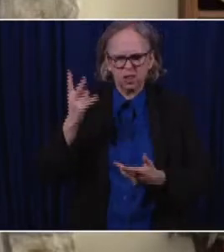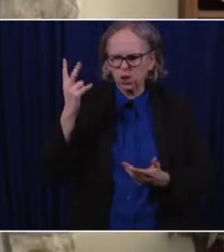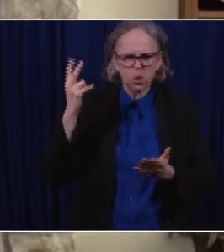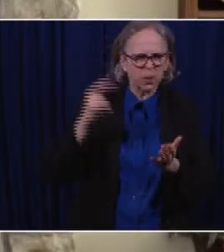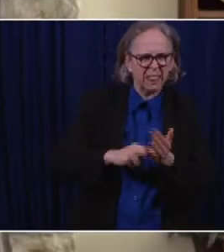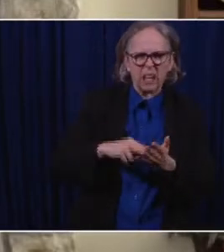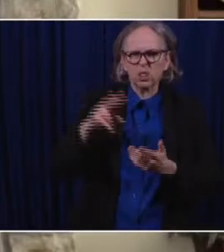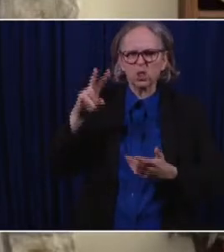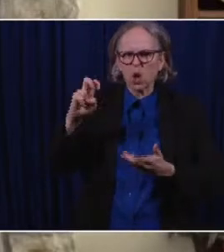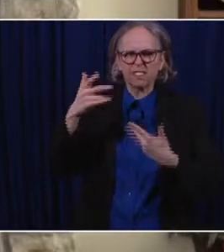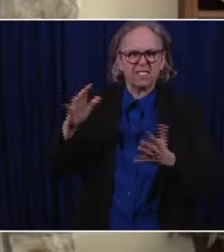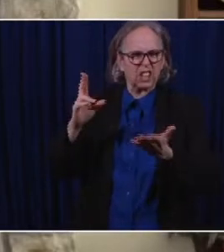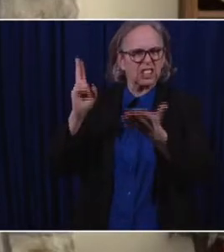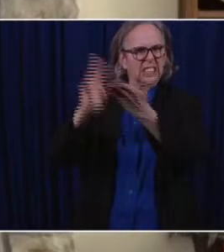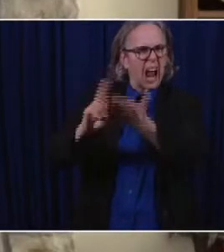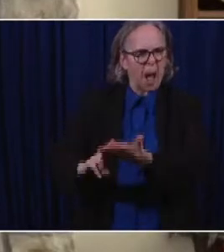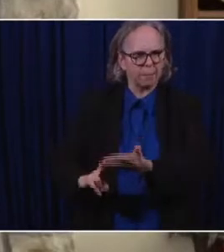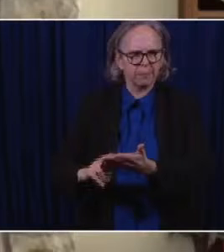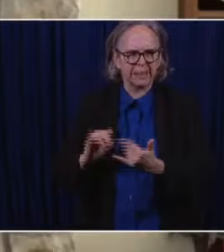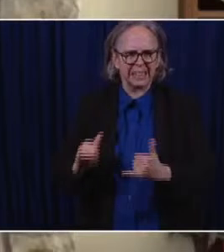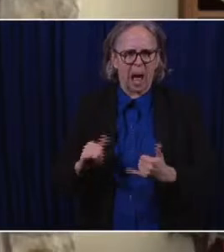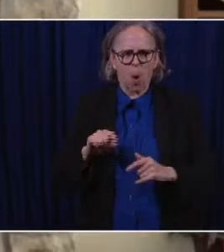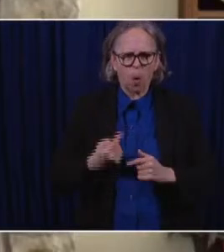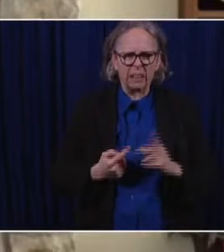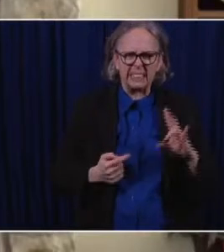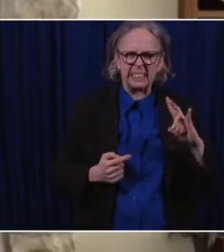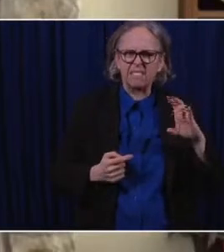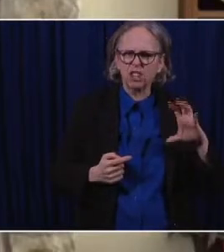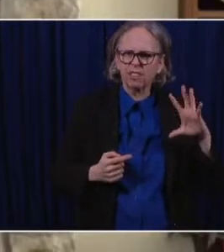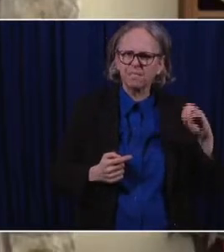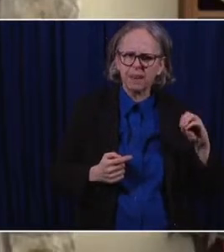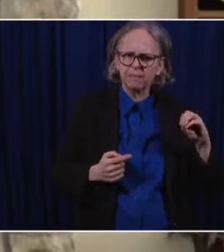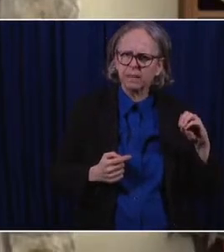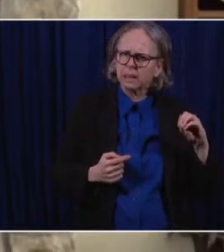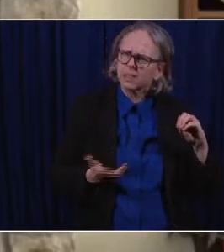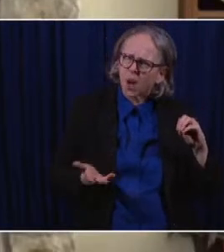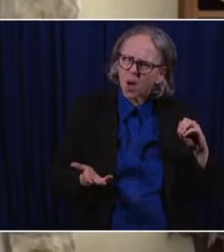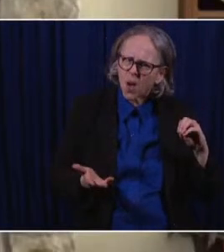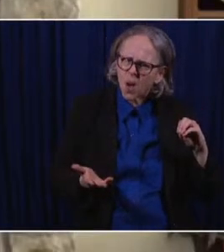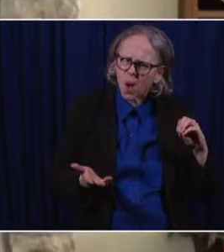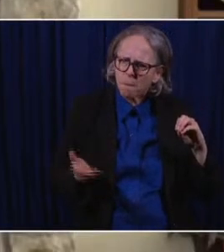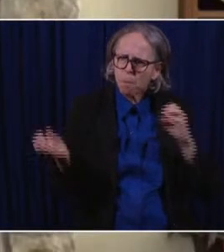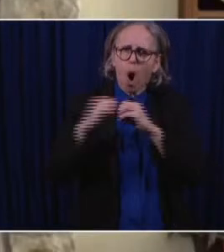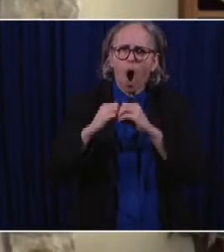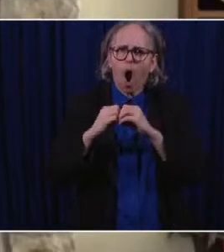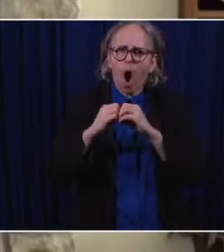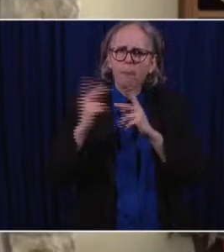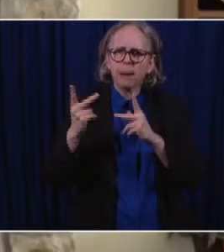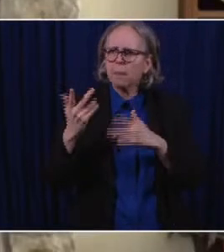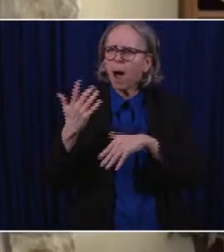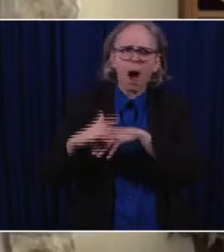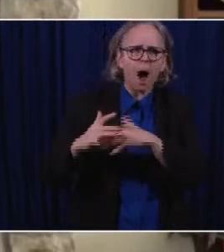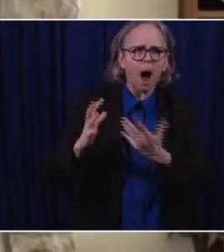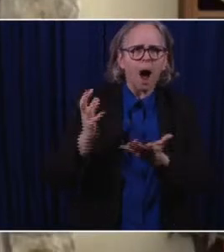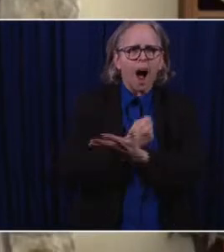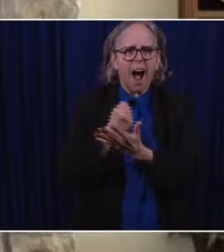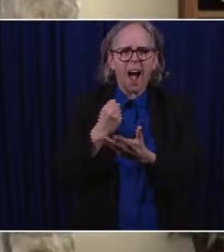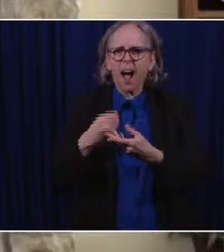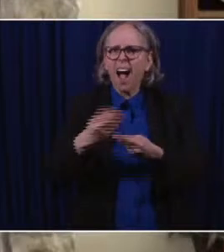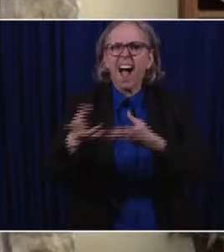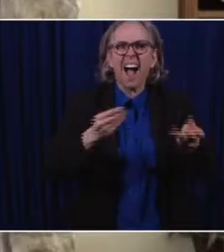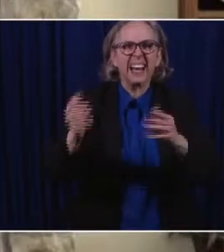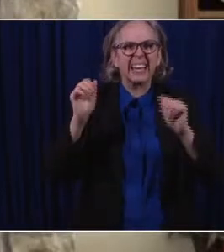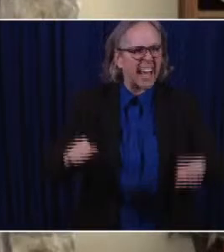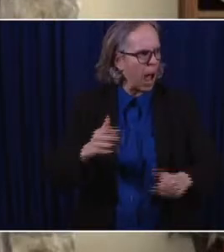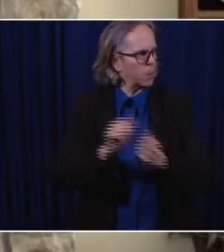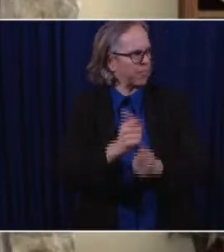of the providers. So we have, a lot of different ways that we could get this out, and we will get this out.